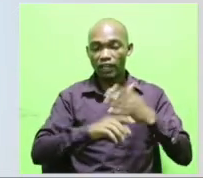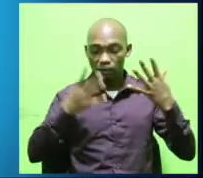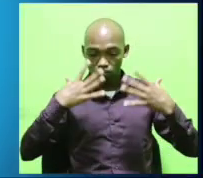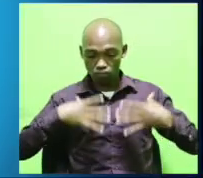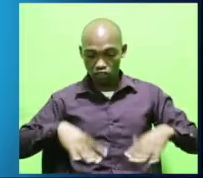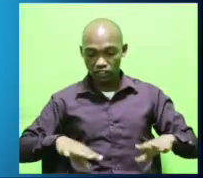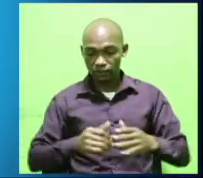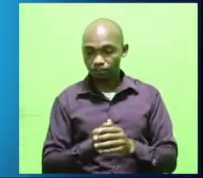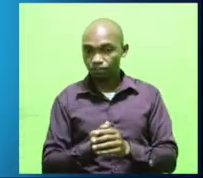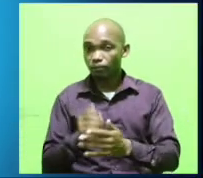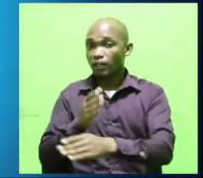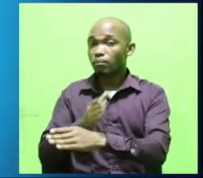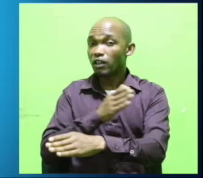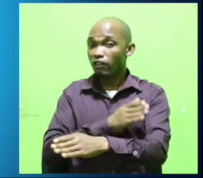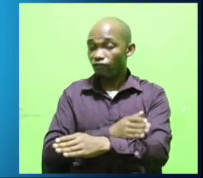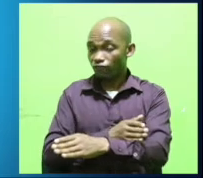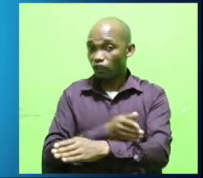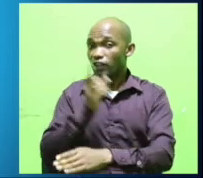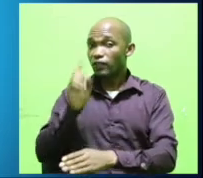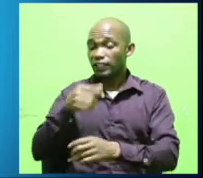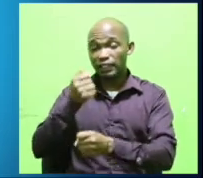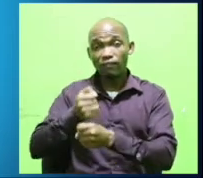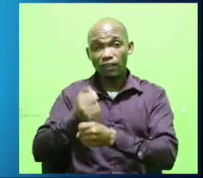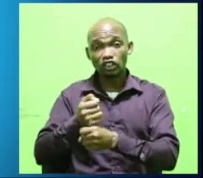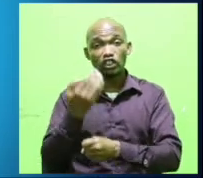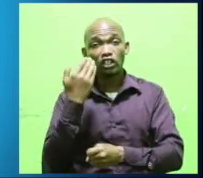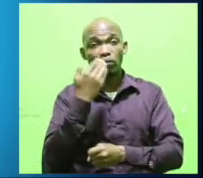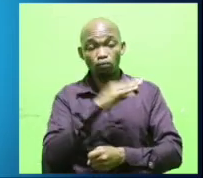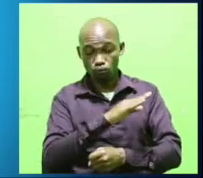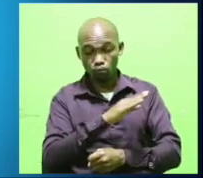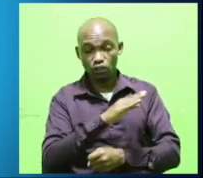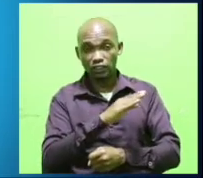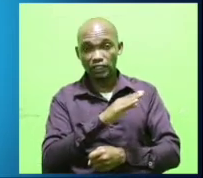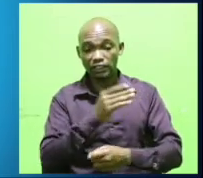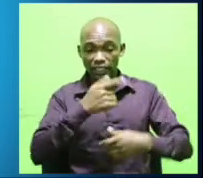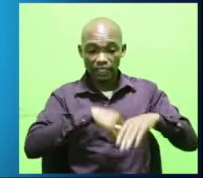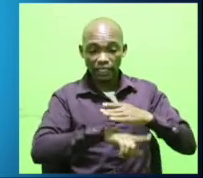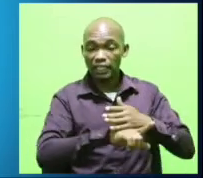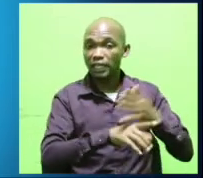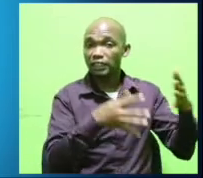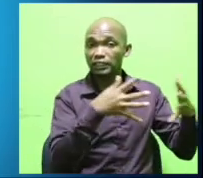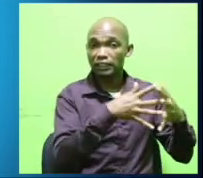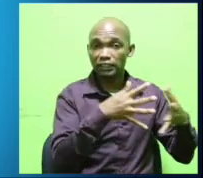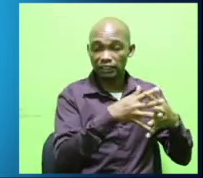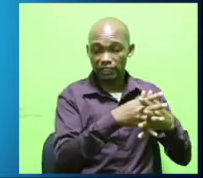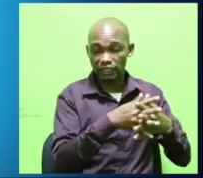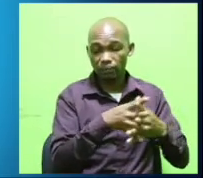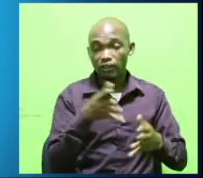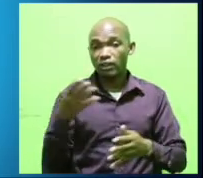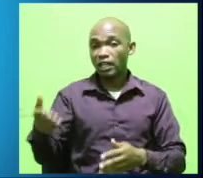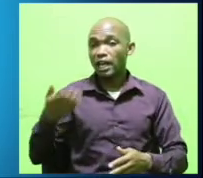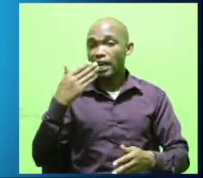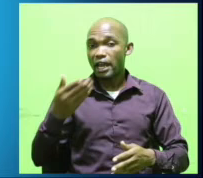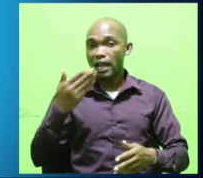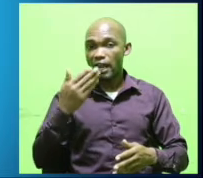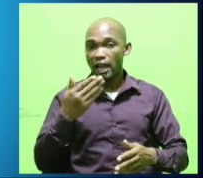body. Therefore, the alveoli have a very important function in your respiratory system. Without them,